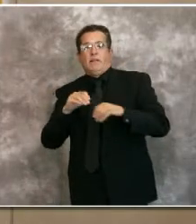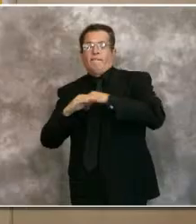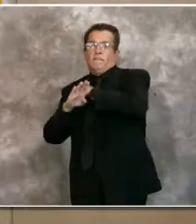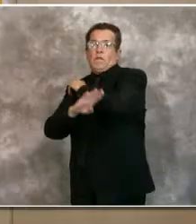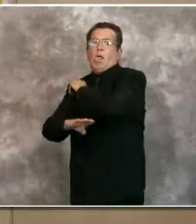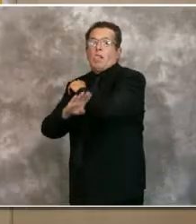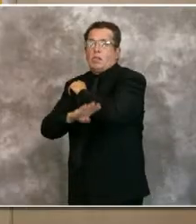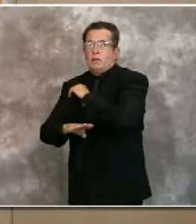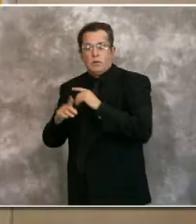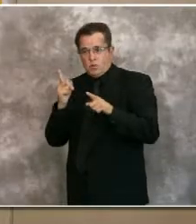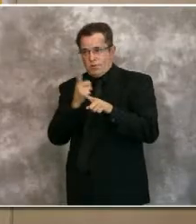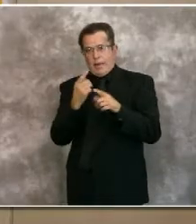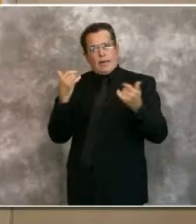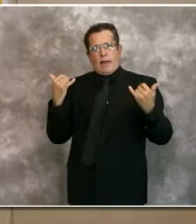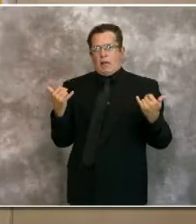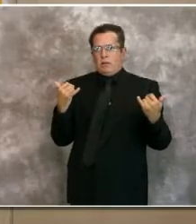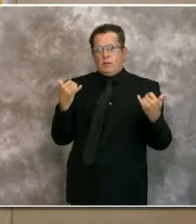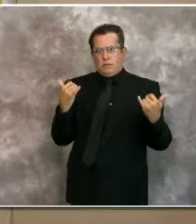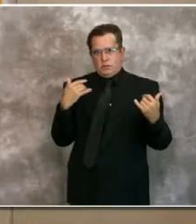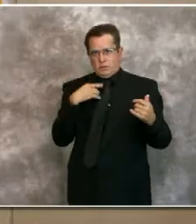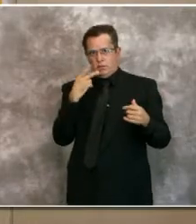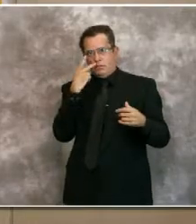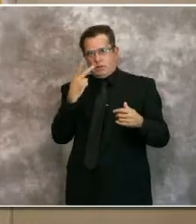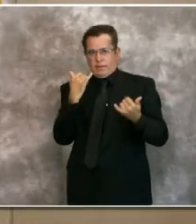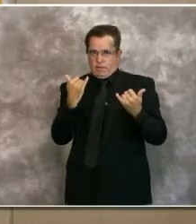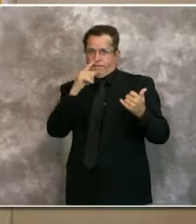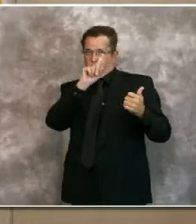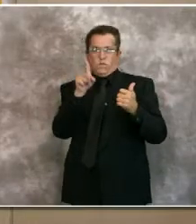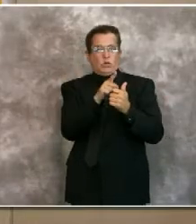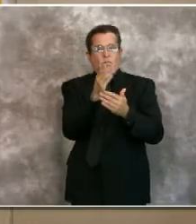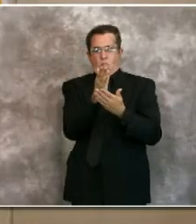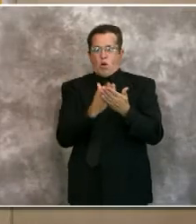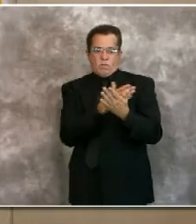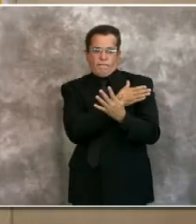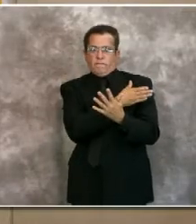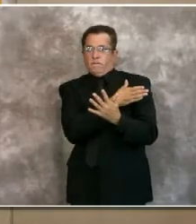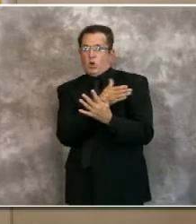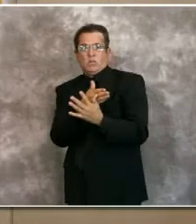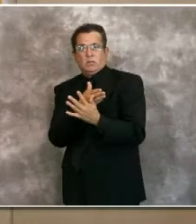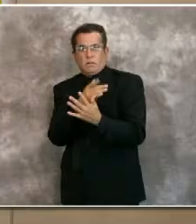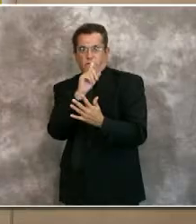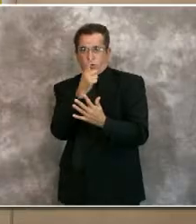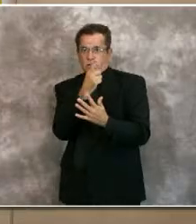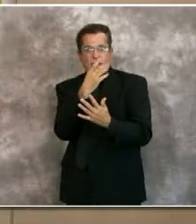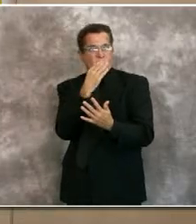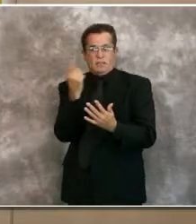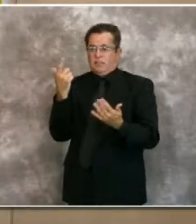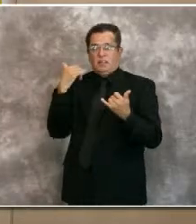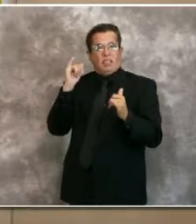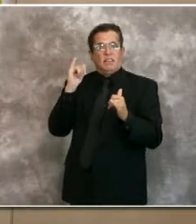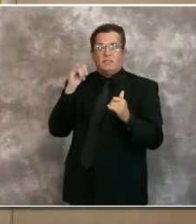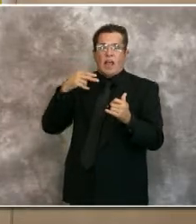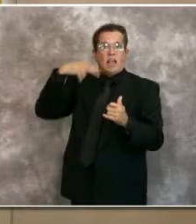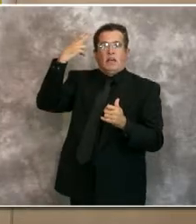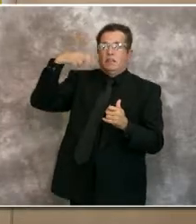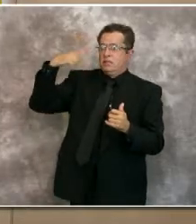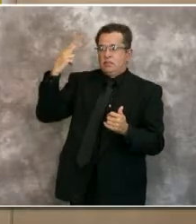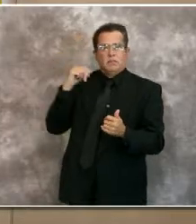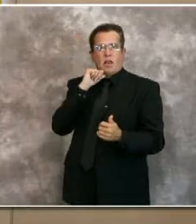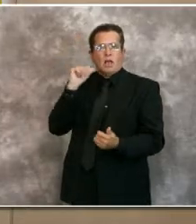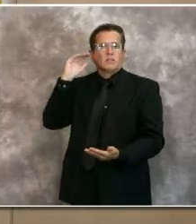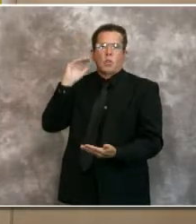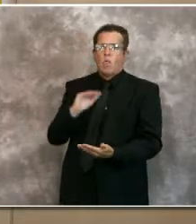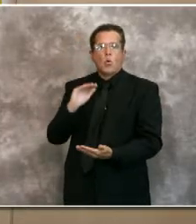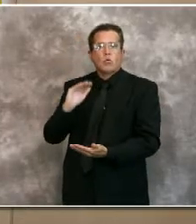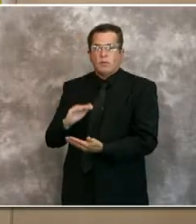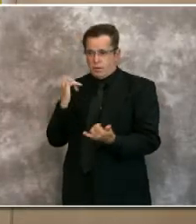thing that we can say for sure is that we are in the first wave, and things are not slowing down. So as we continue